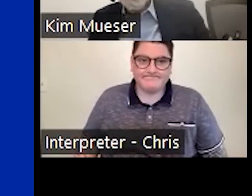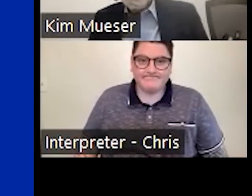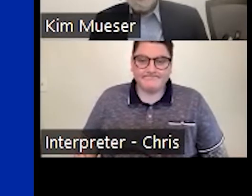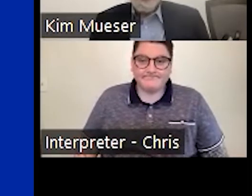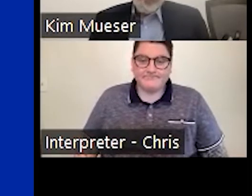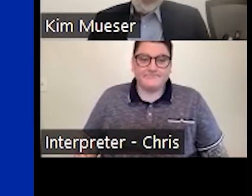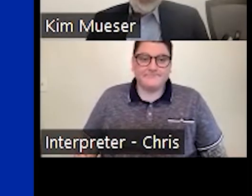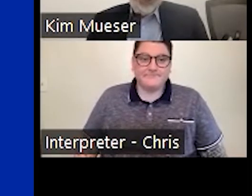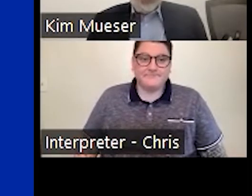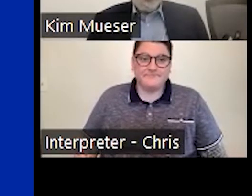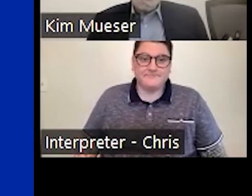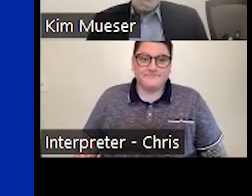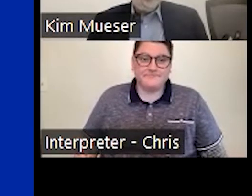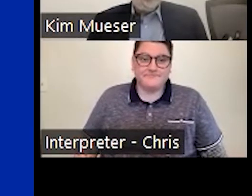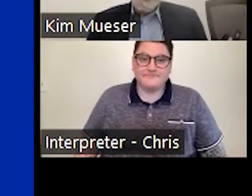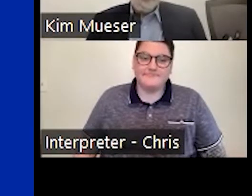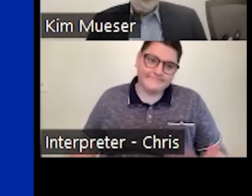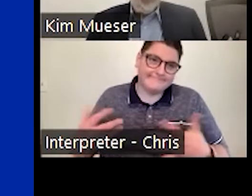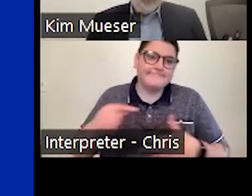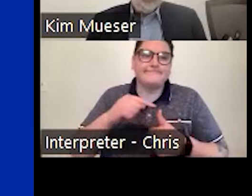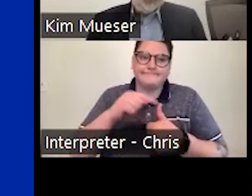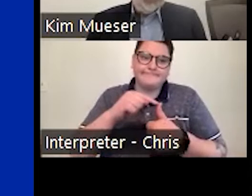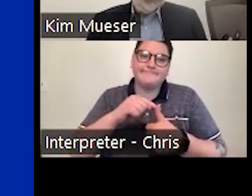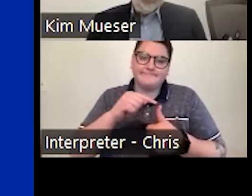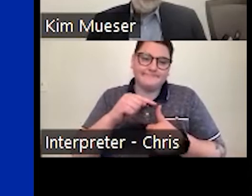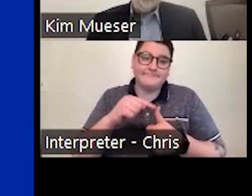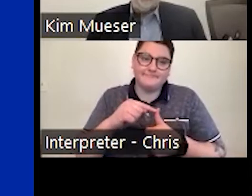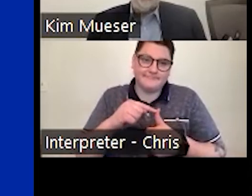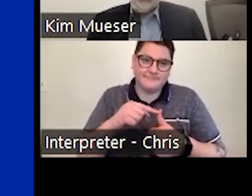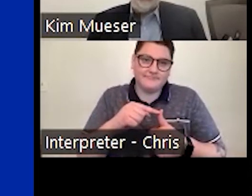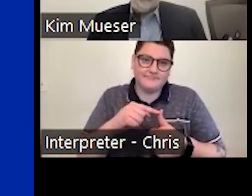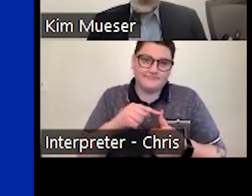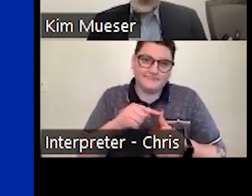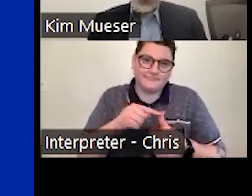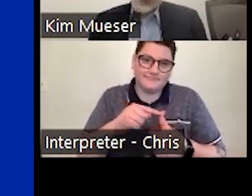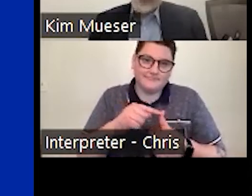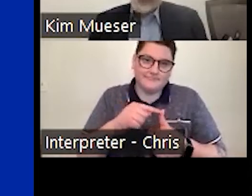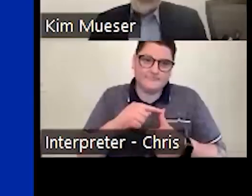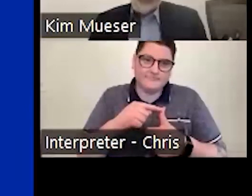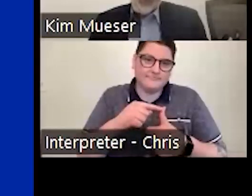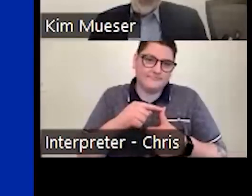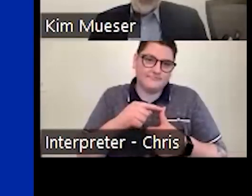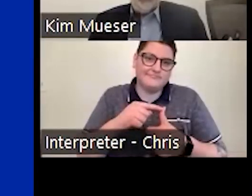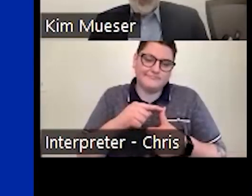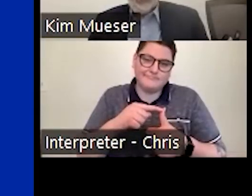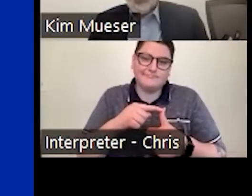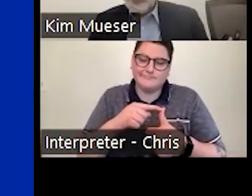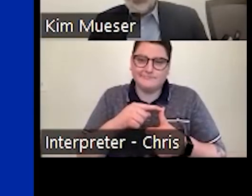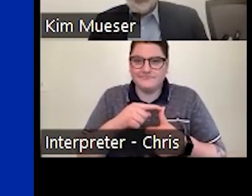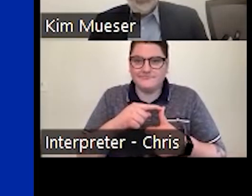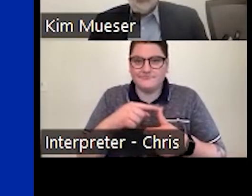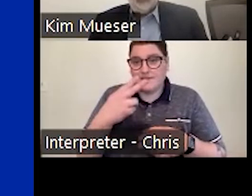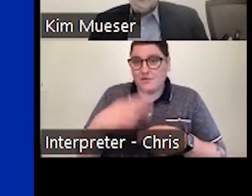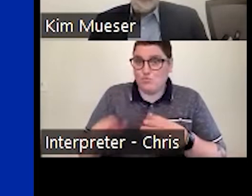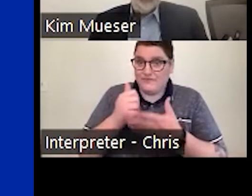future directions, you can't get away from the fact or the implication that the brief intervention for PTSD looked pretty darn good